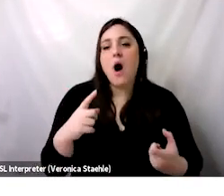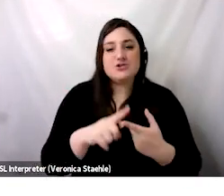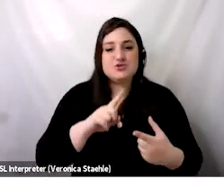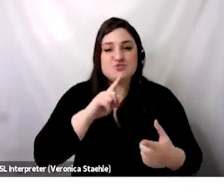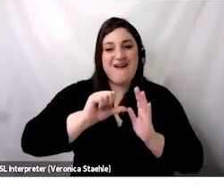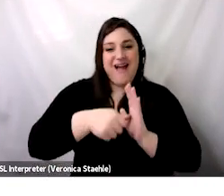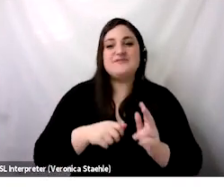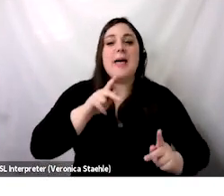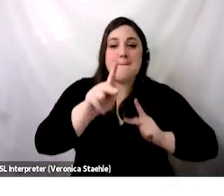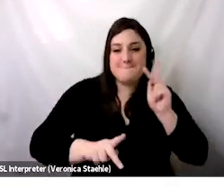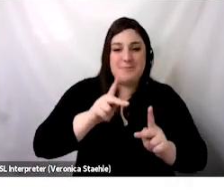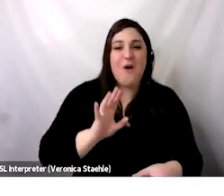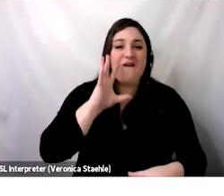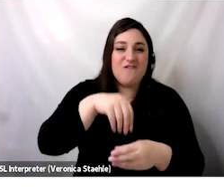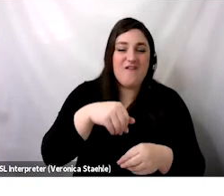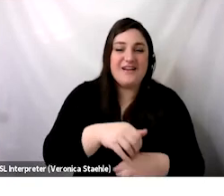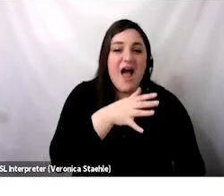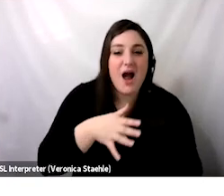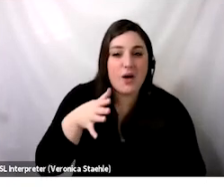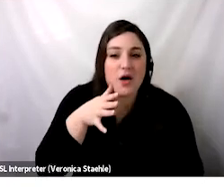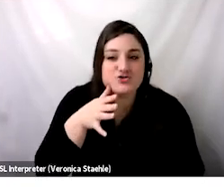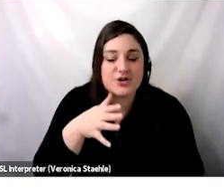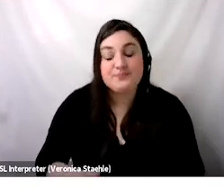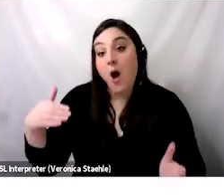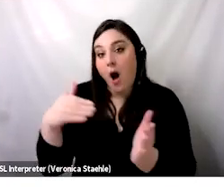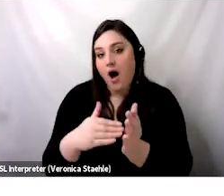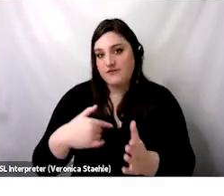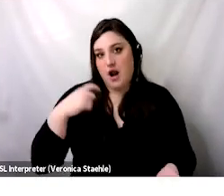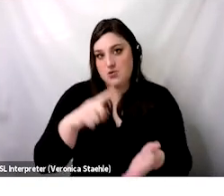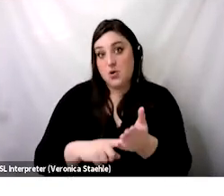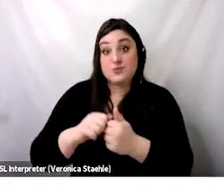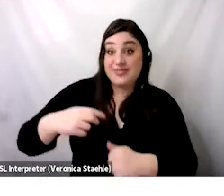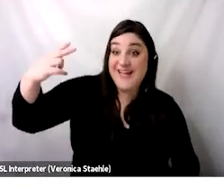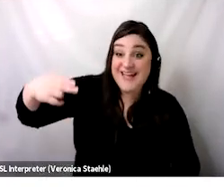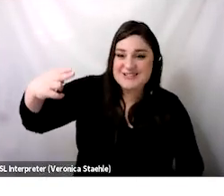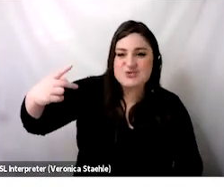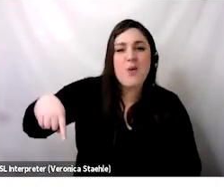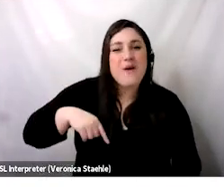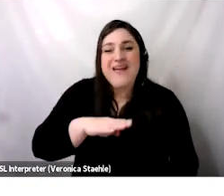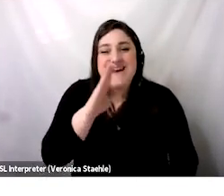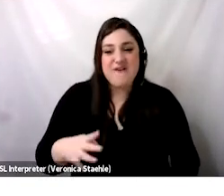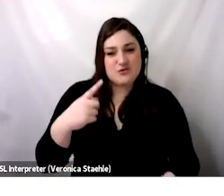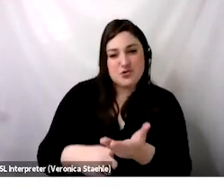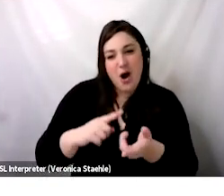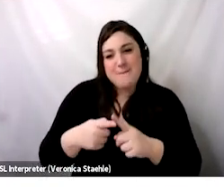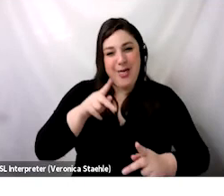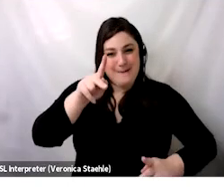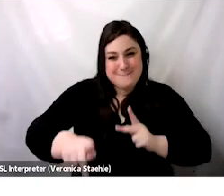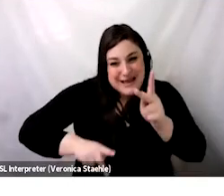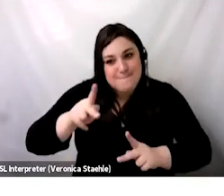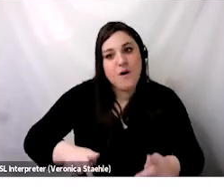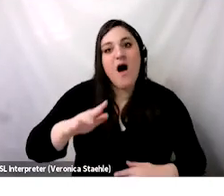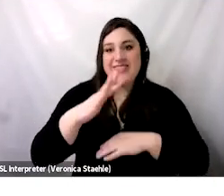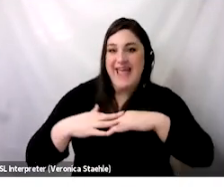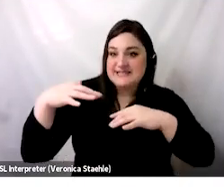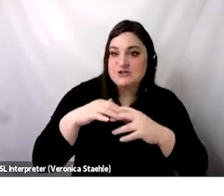agriculture, because when we talk about history, we never talk about what happened with indigenous people moving off their land,